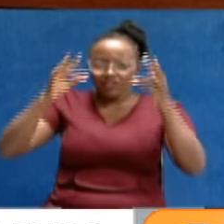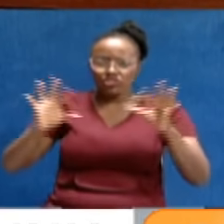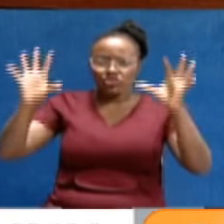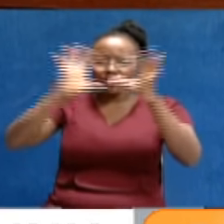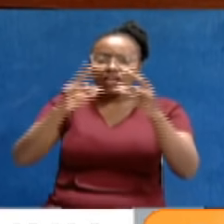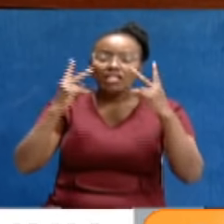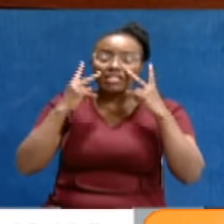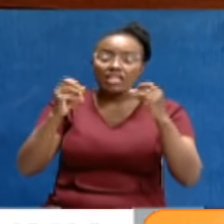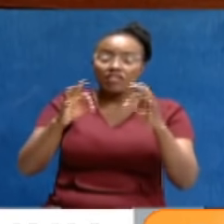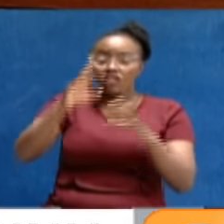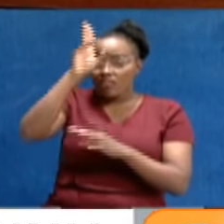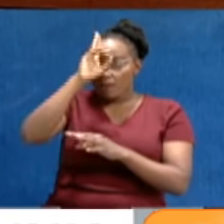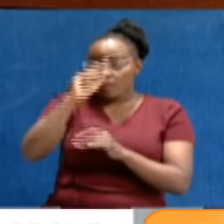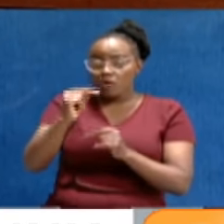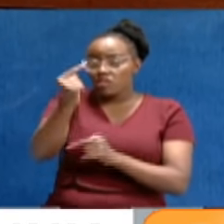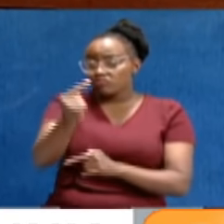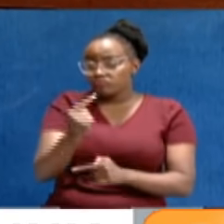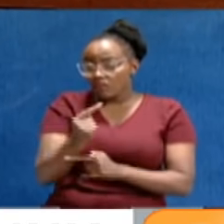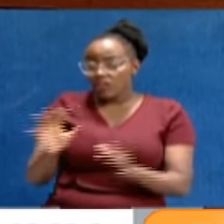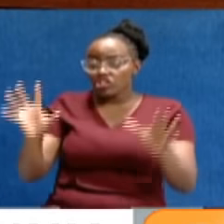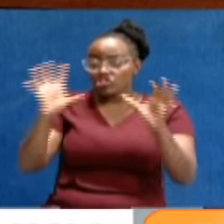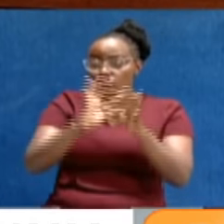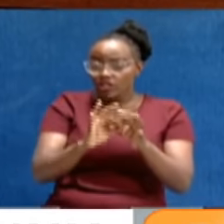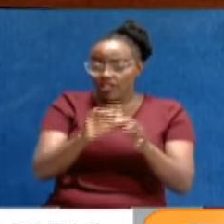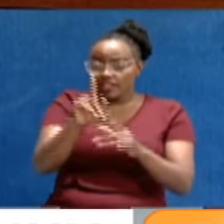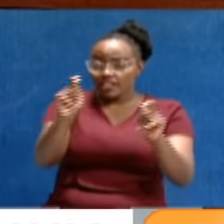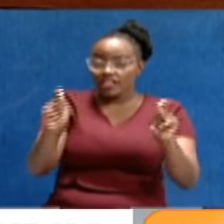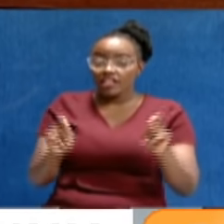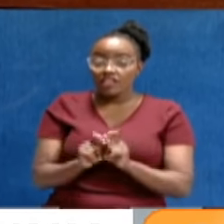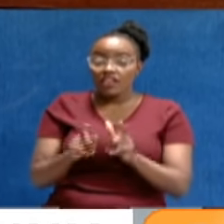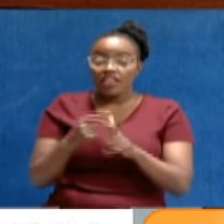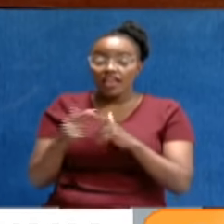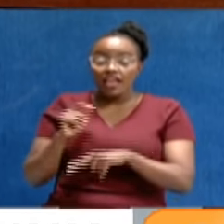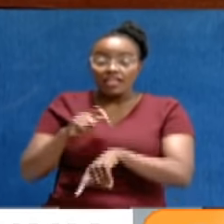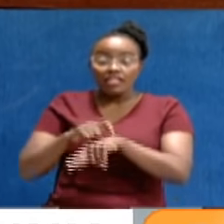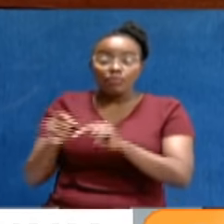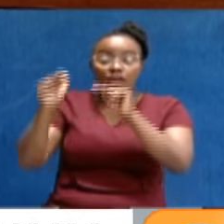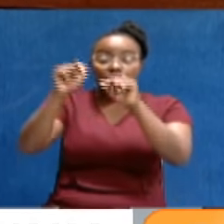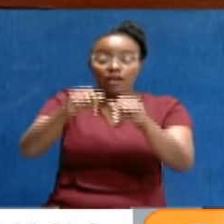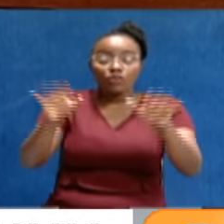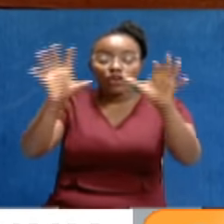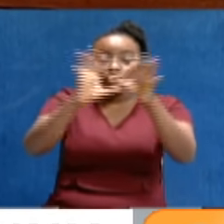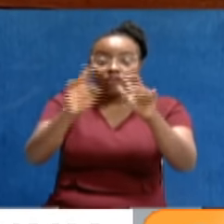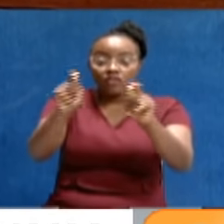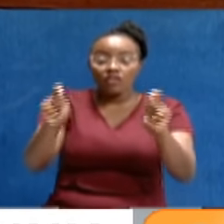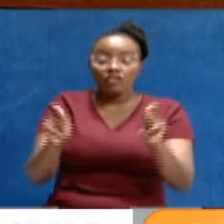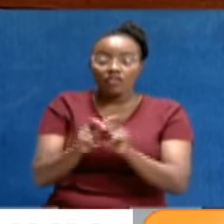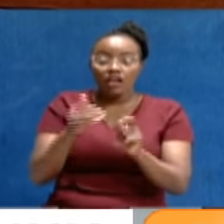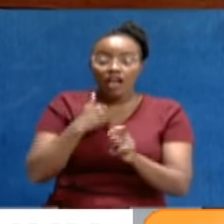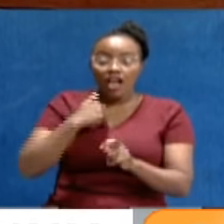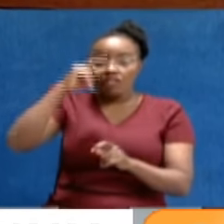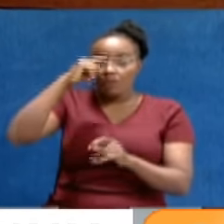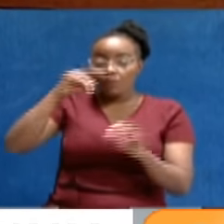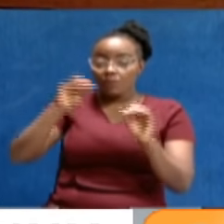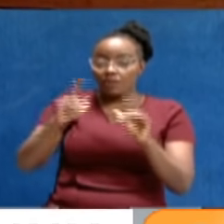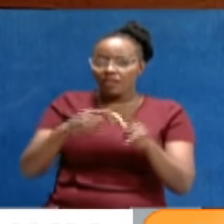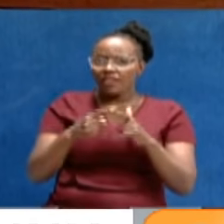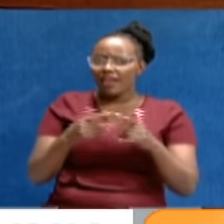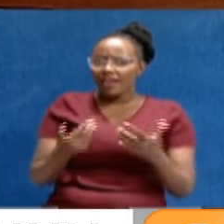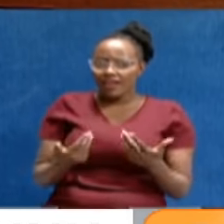join and see whether the police will also come to the combined team. So when we go to combined team, there is no police. When we